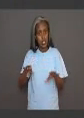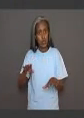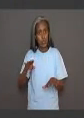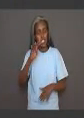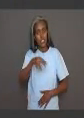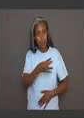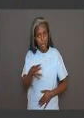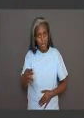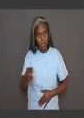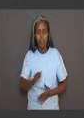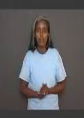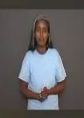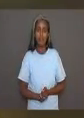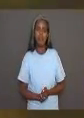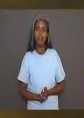distribution table?